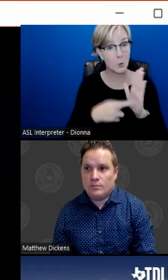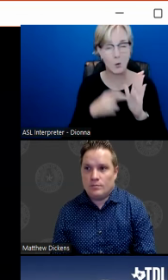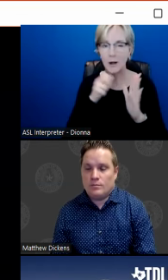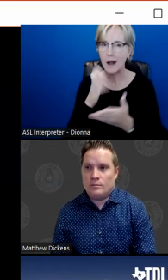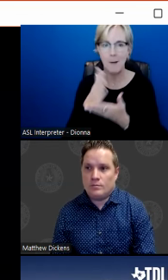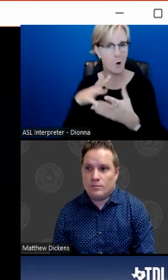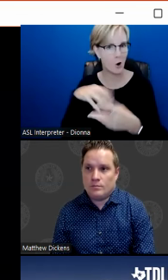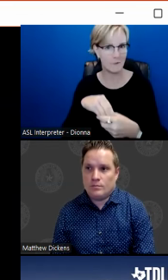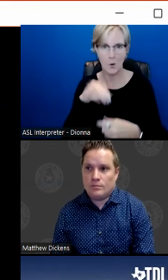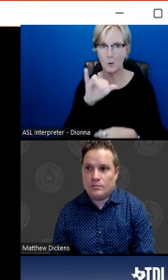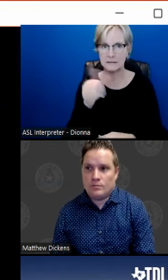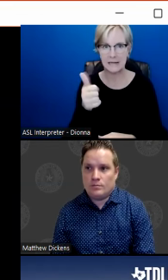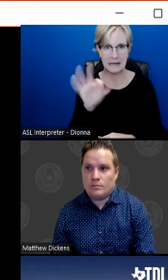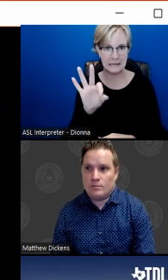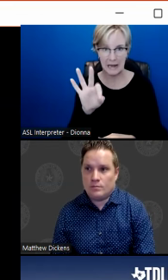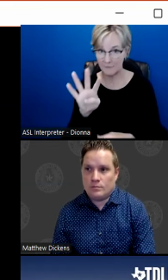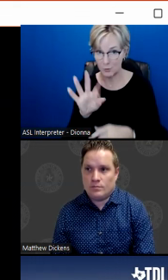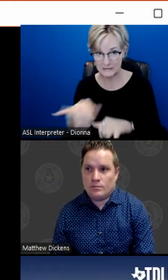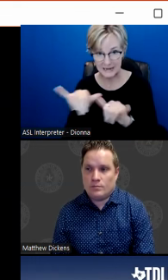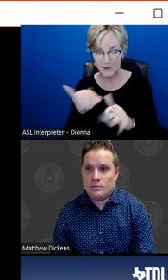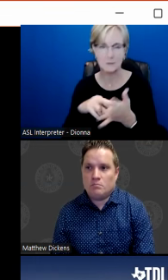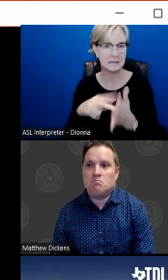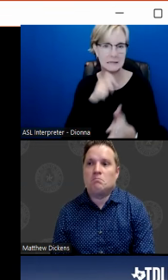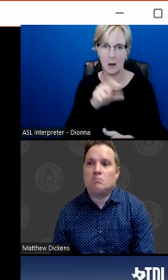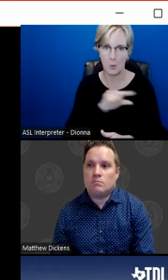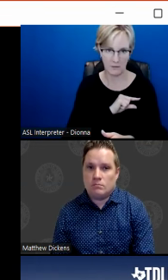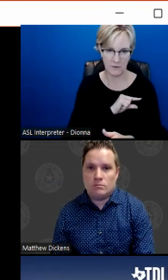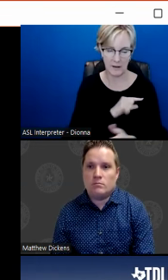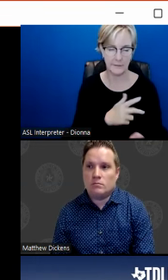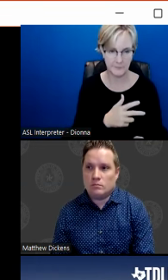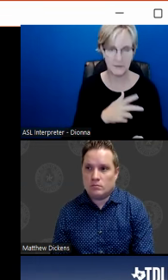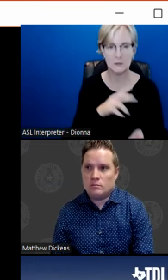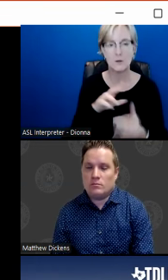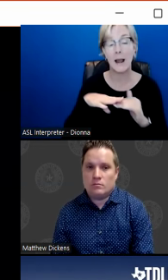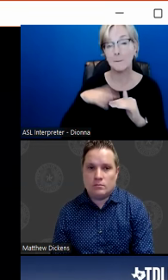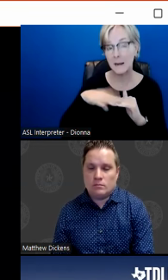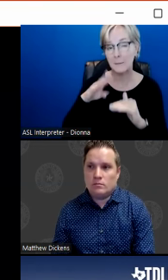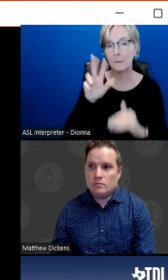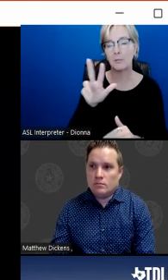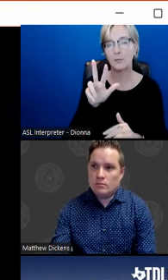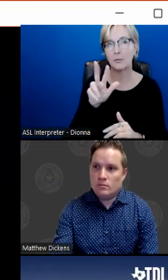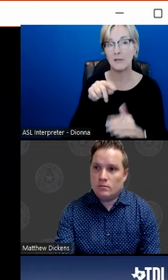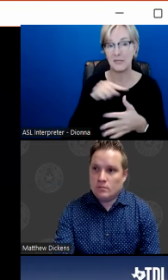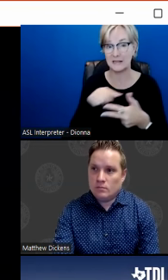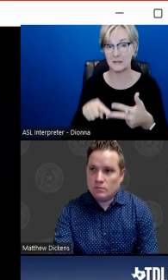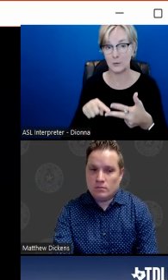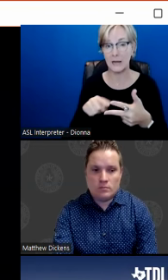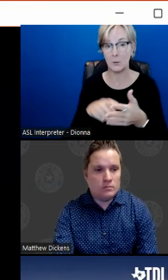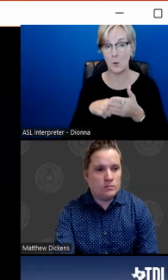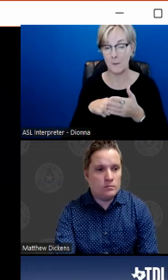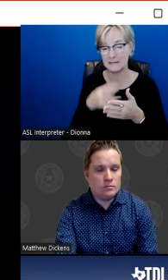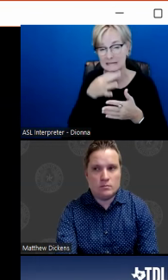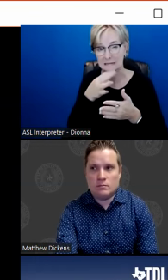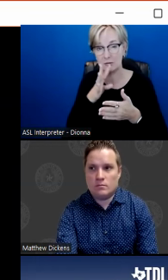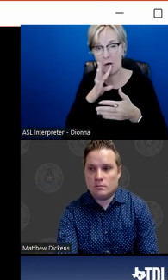of those 1994 standards, they don't qualify. So that at a minimum, these three requirements we're about to talk